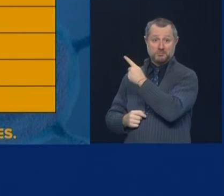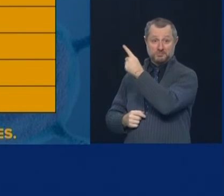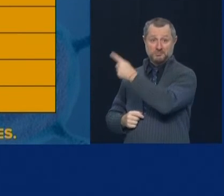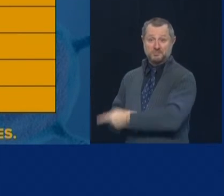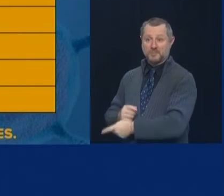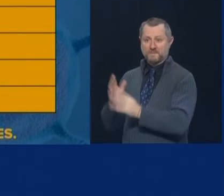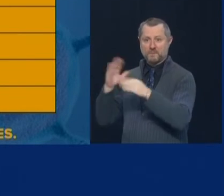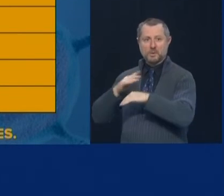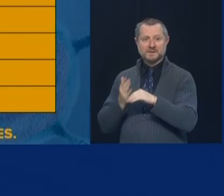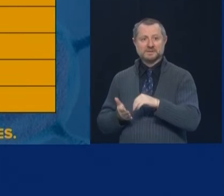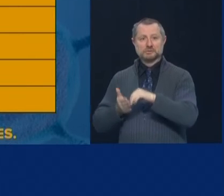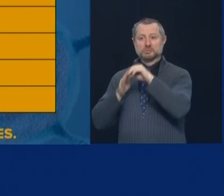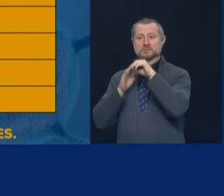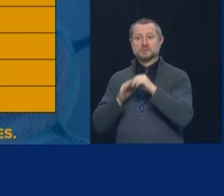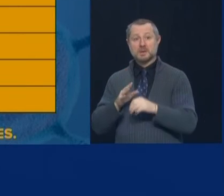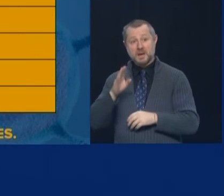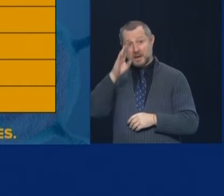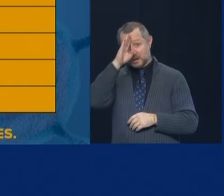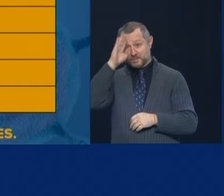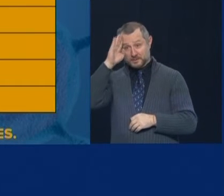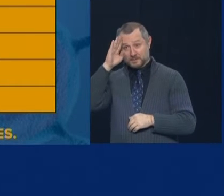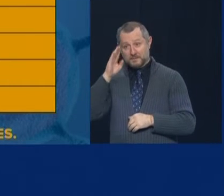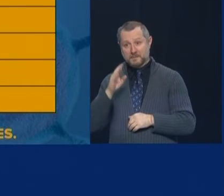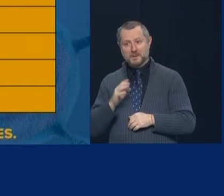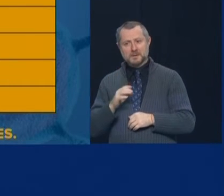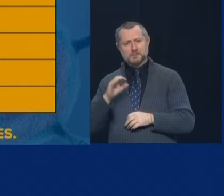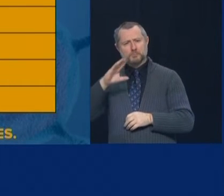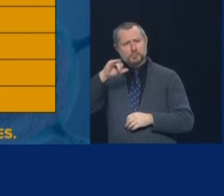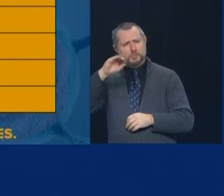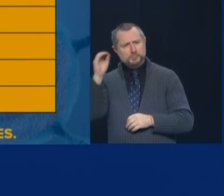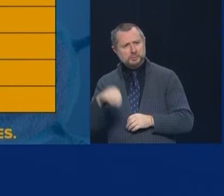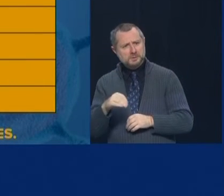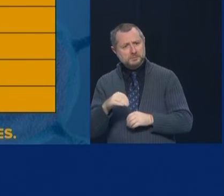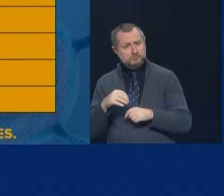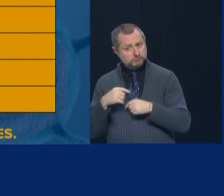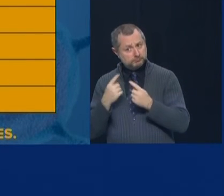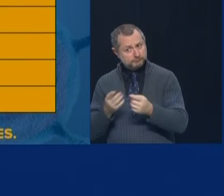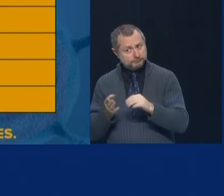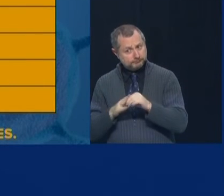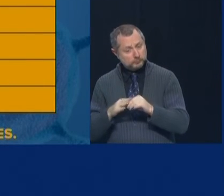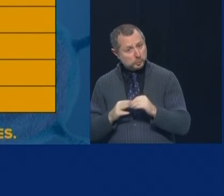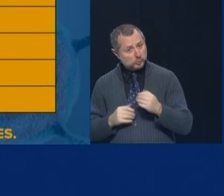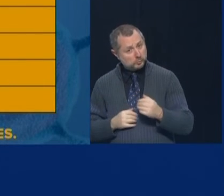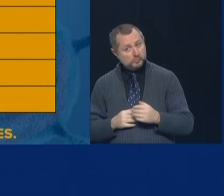in hospitalizations by percentage, okay?